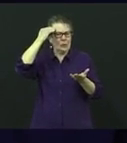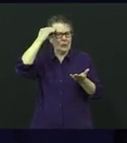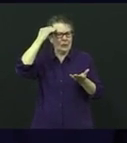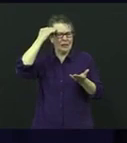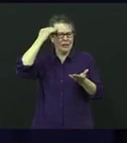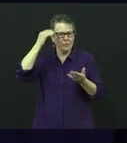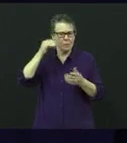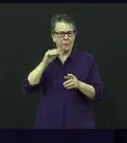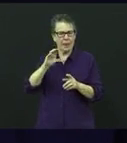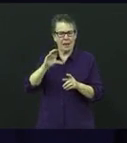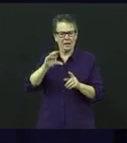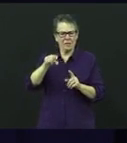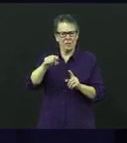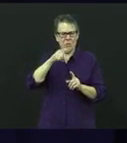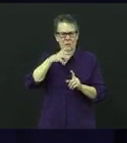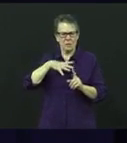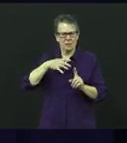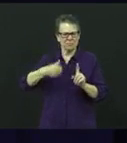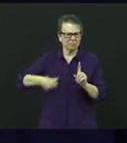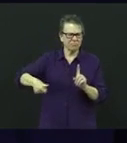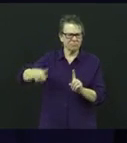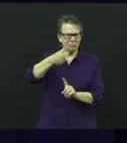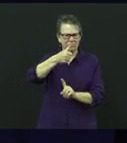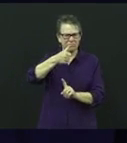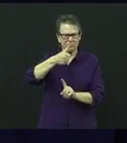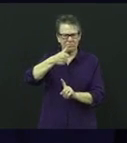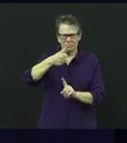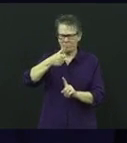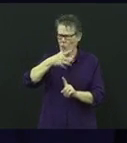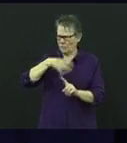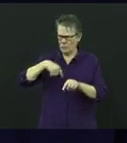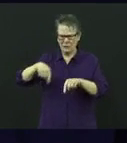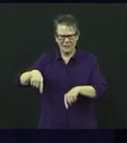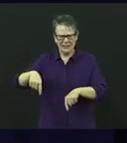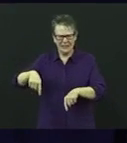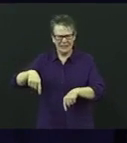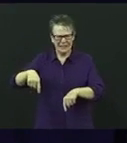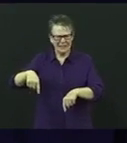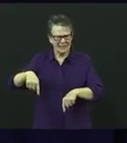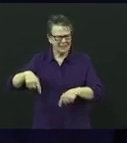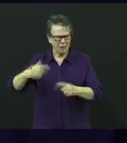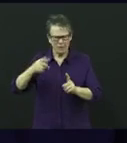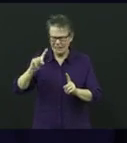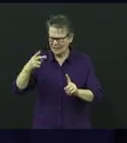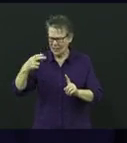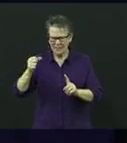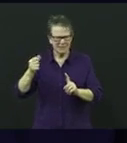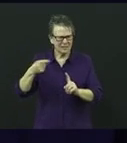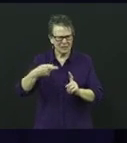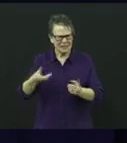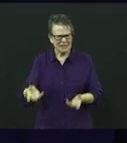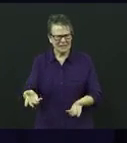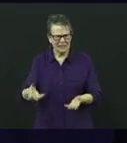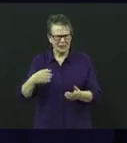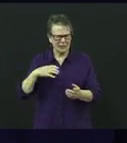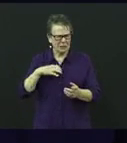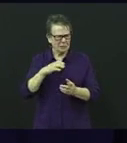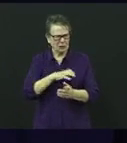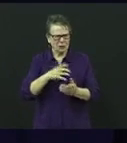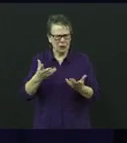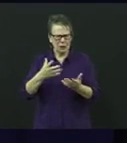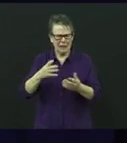you, had suggested some of the things that she was looking at. I don't have the line listing, but I can assure you